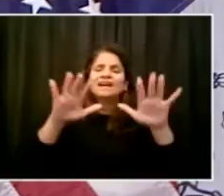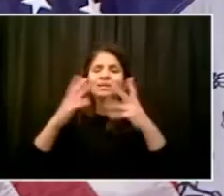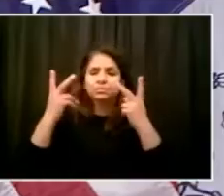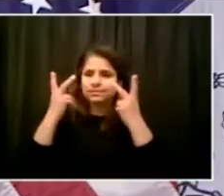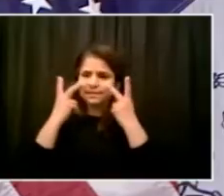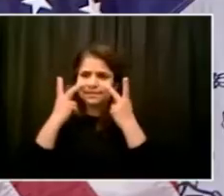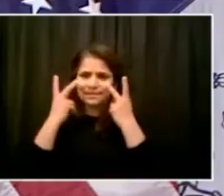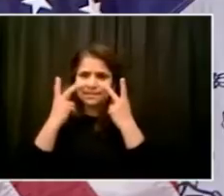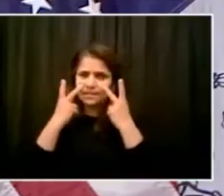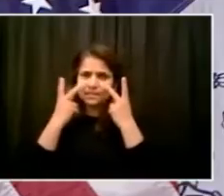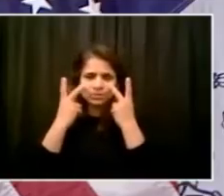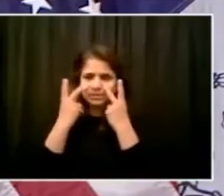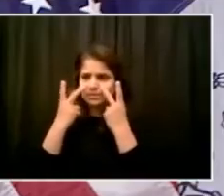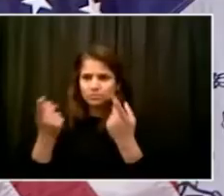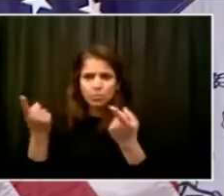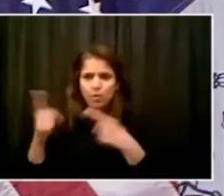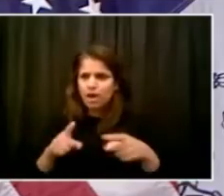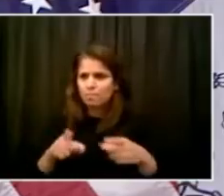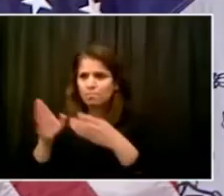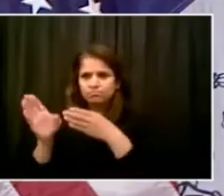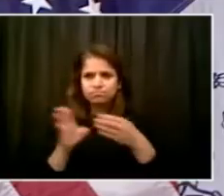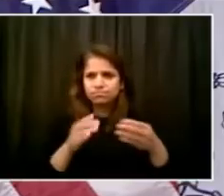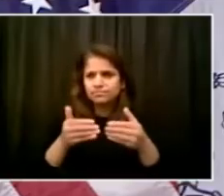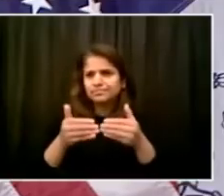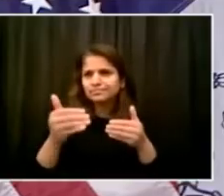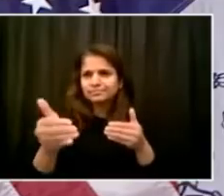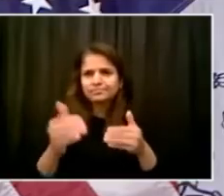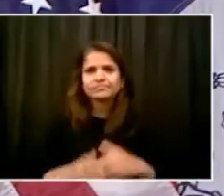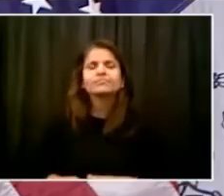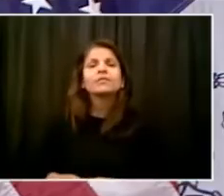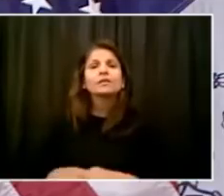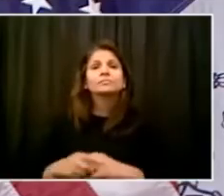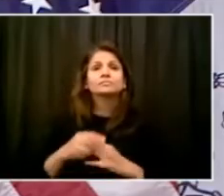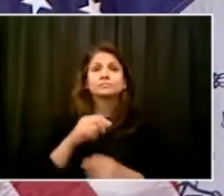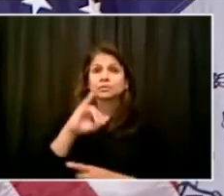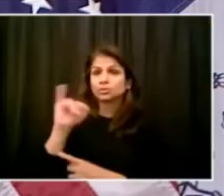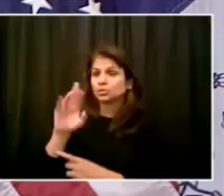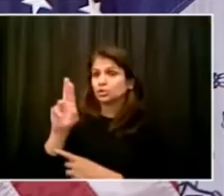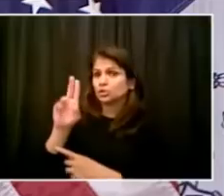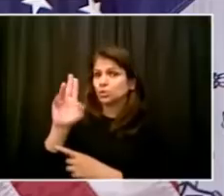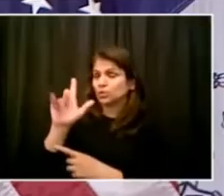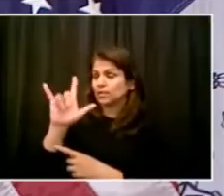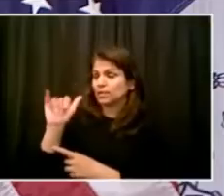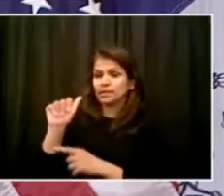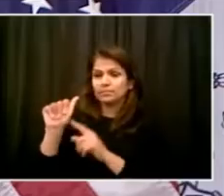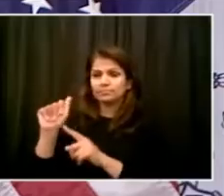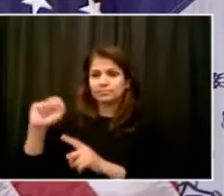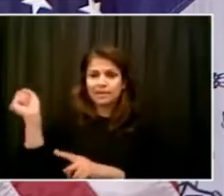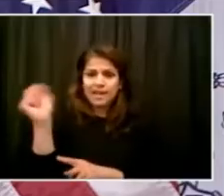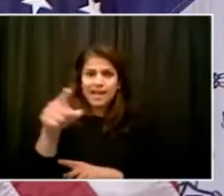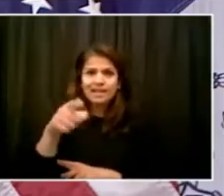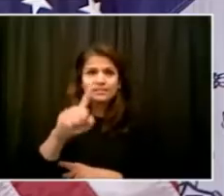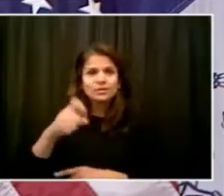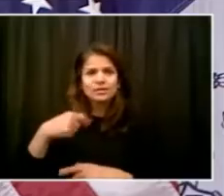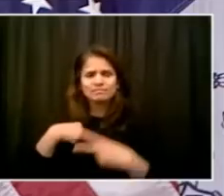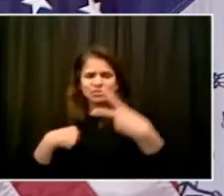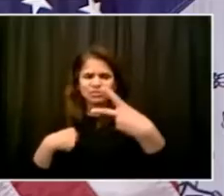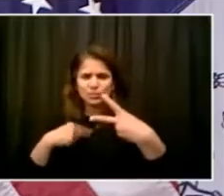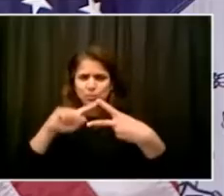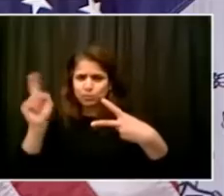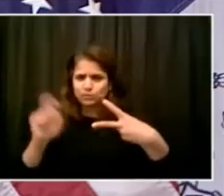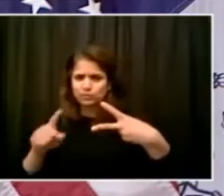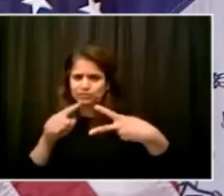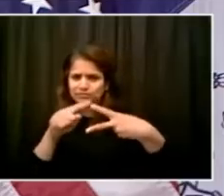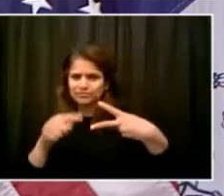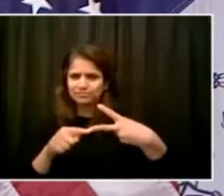Hey, good morning, Mr. Mayor. Two questions, maybe for you and or the doctors. First, is